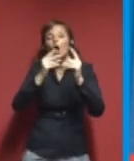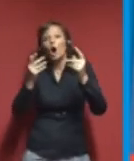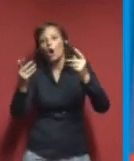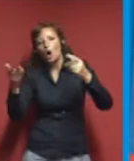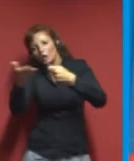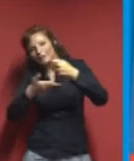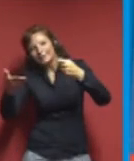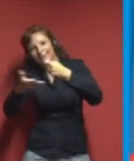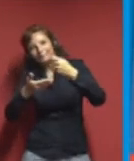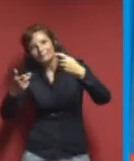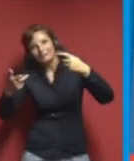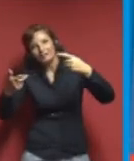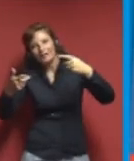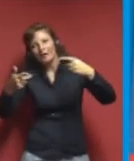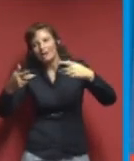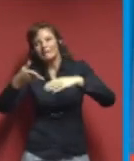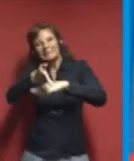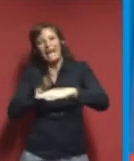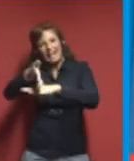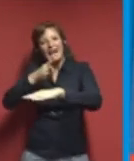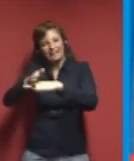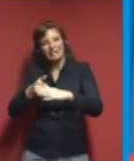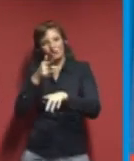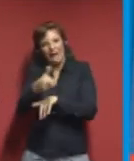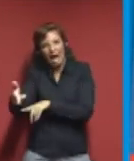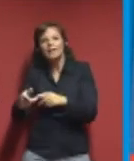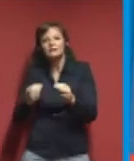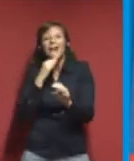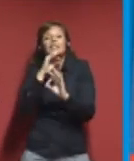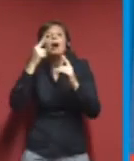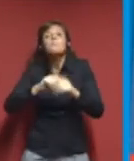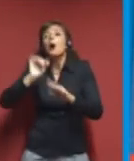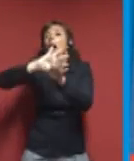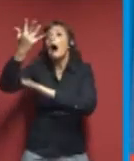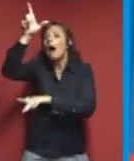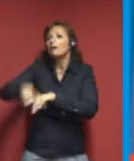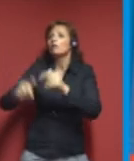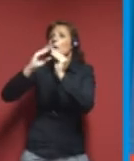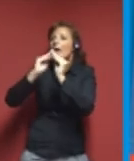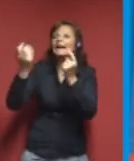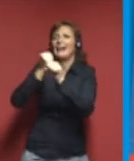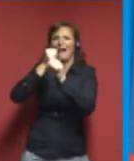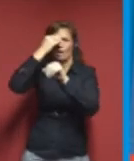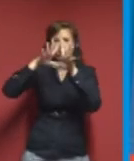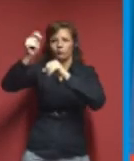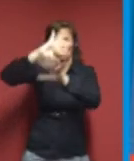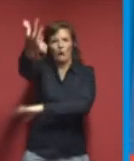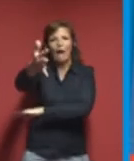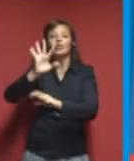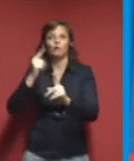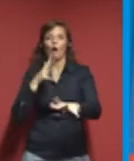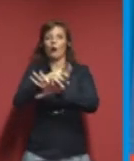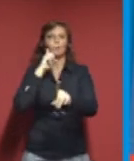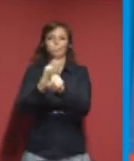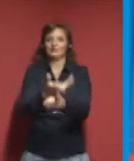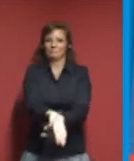actually though is that they get access to other people, other makers who have other disciplines, and they can cross-pollinate ideas and come up with